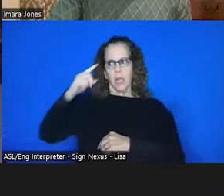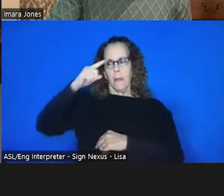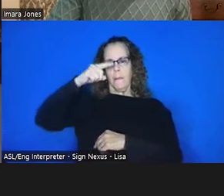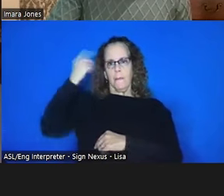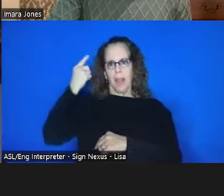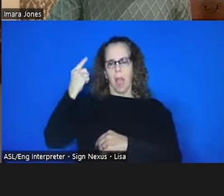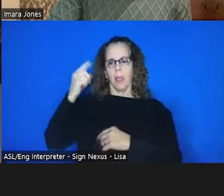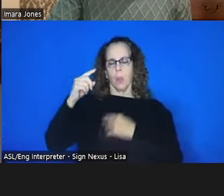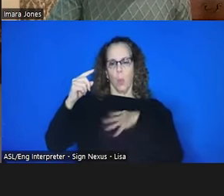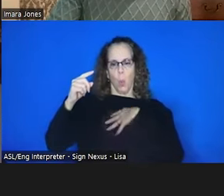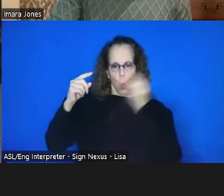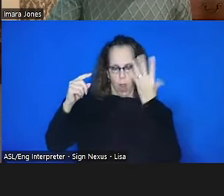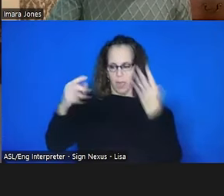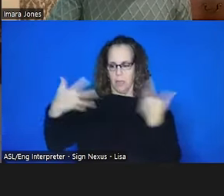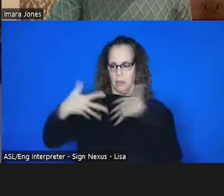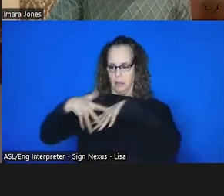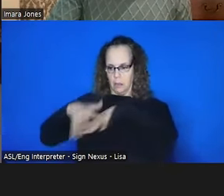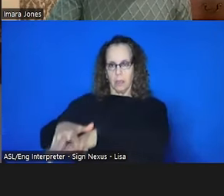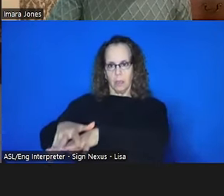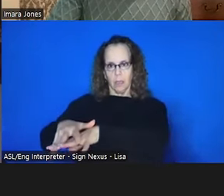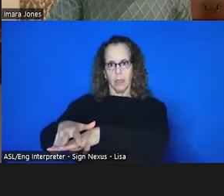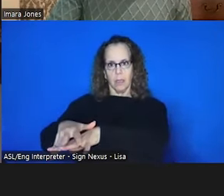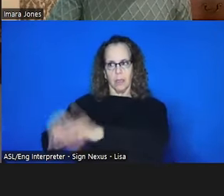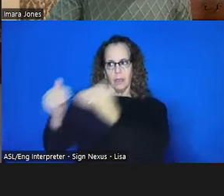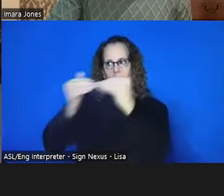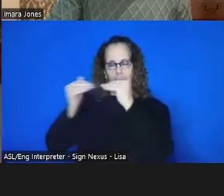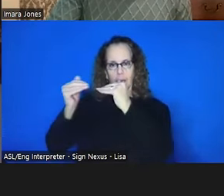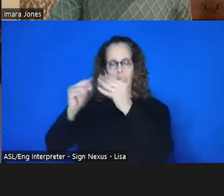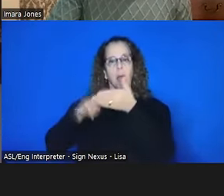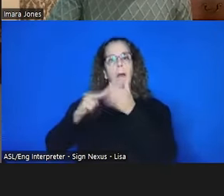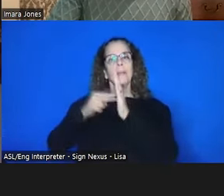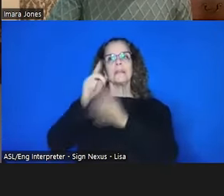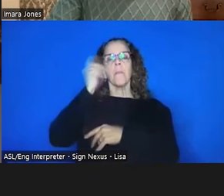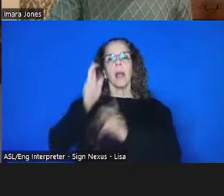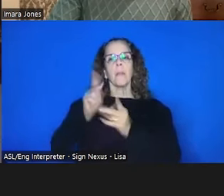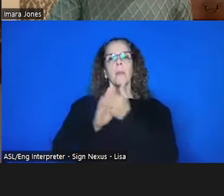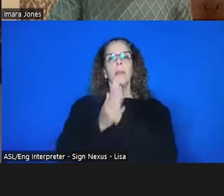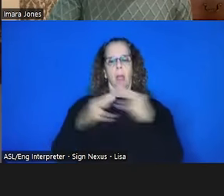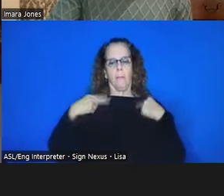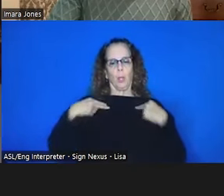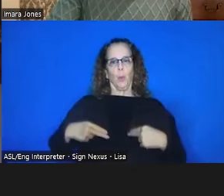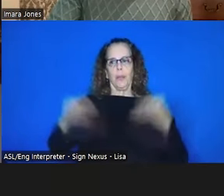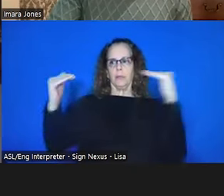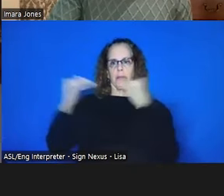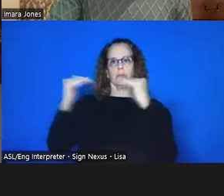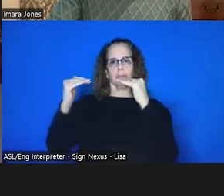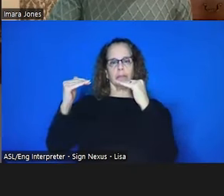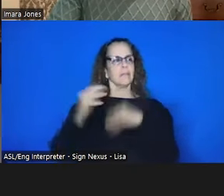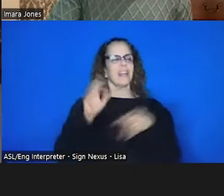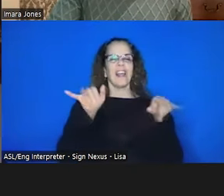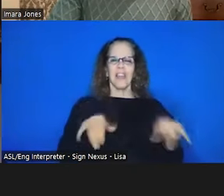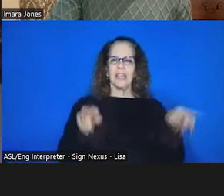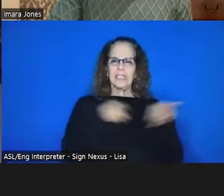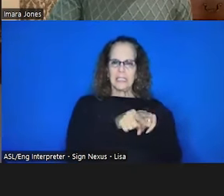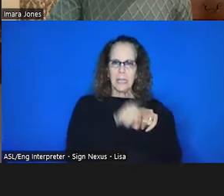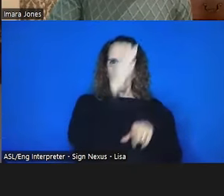the same thing when we look at trans individuals. When I do my trainings, and the bathroom is always a big issue. And I do ask that